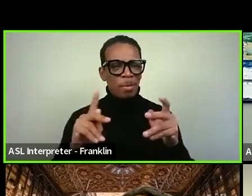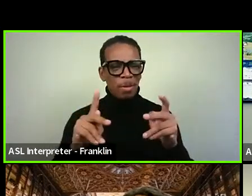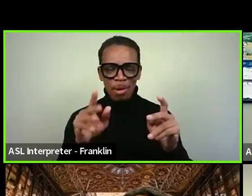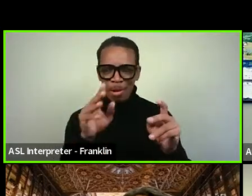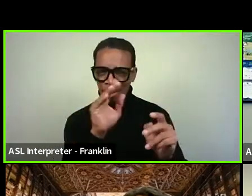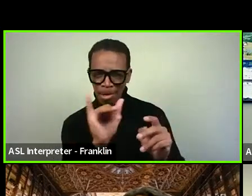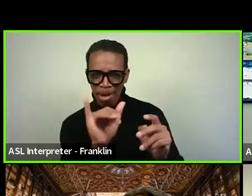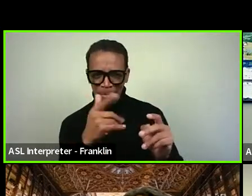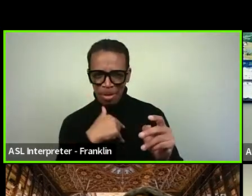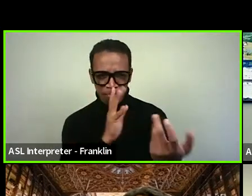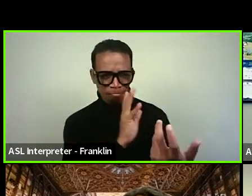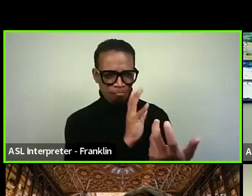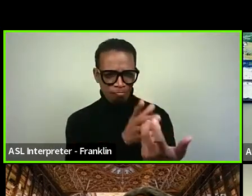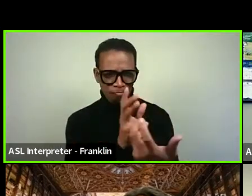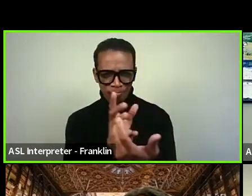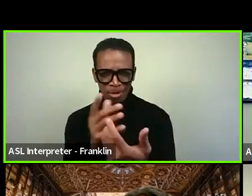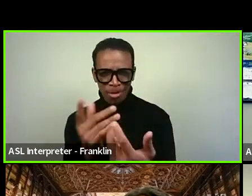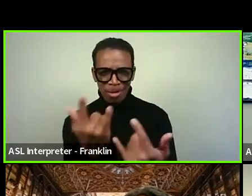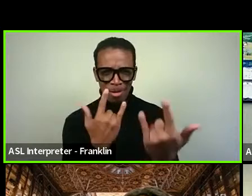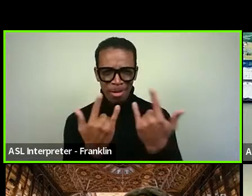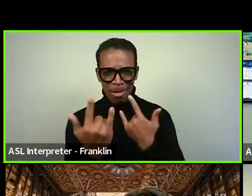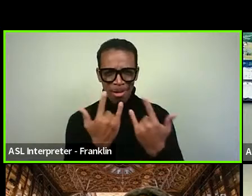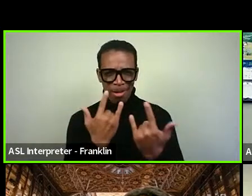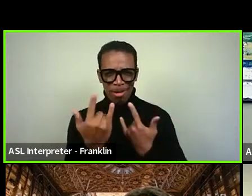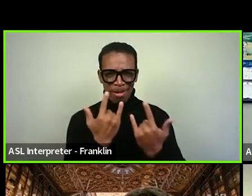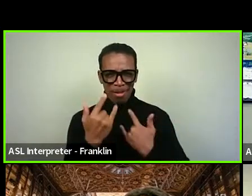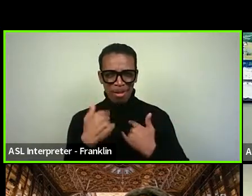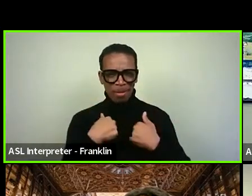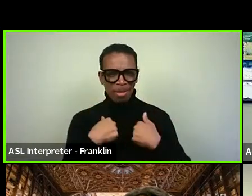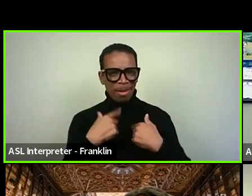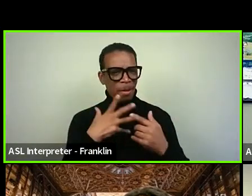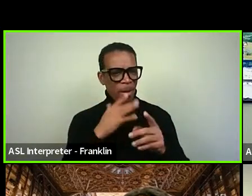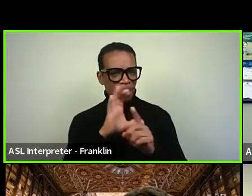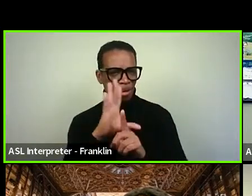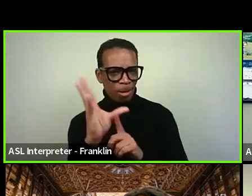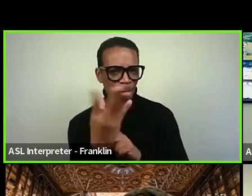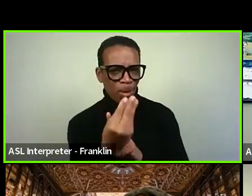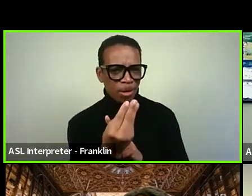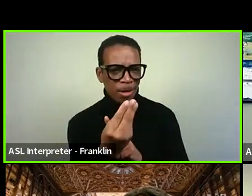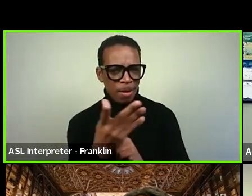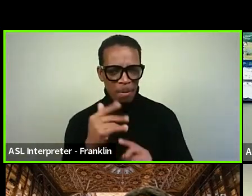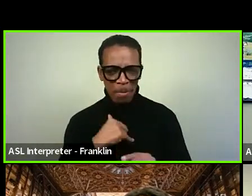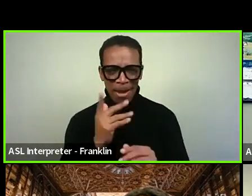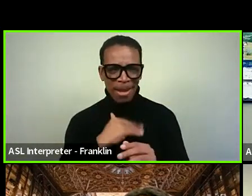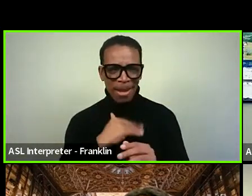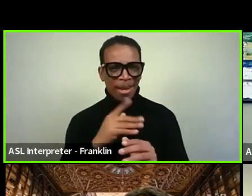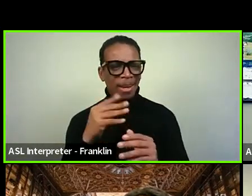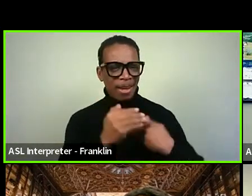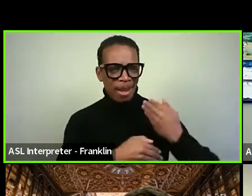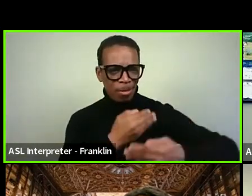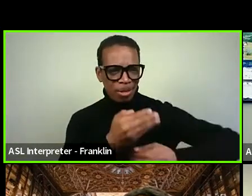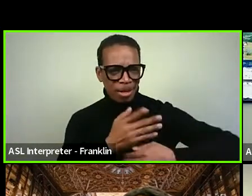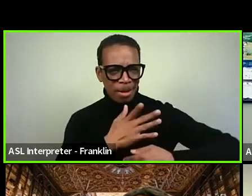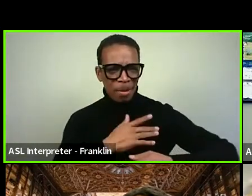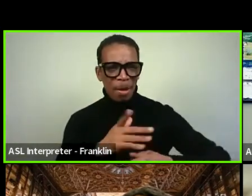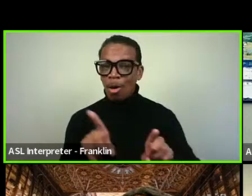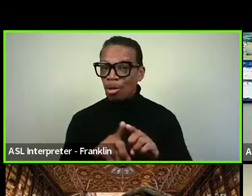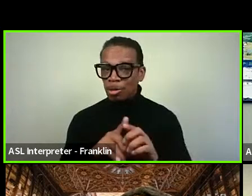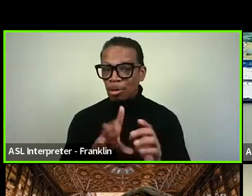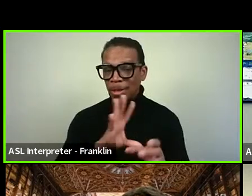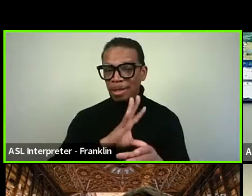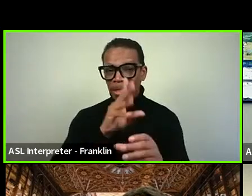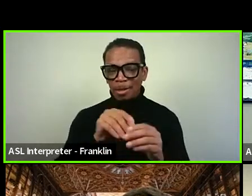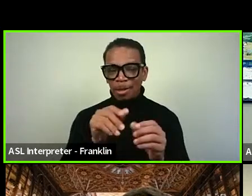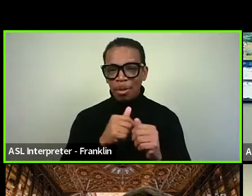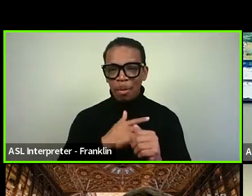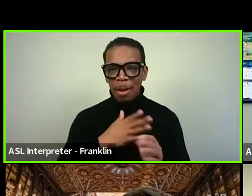that love on me, that love on my culture and my identity, right, my narrative, but that's also part of my reality as it is, associated